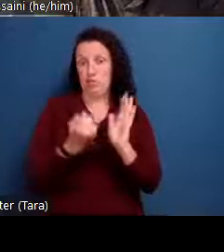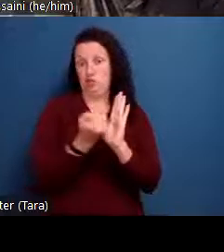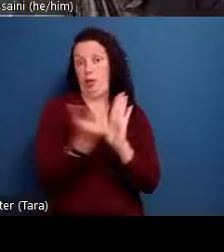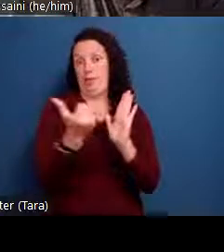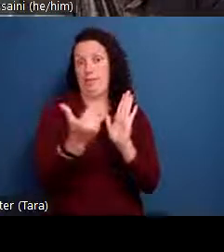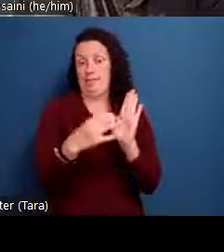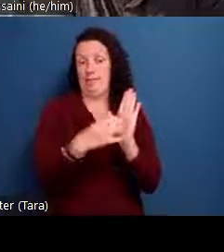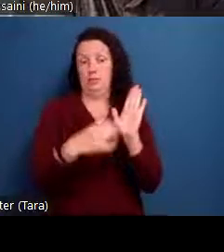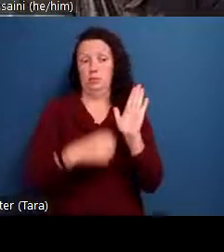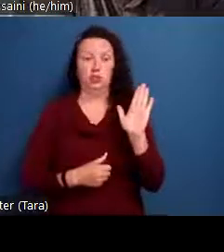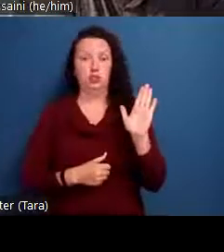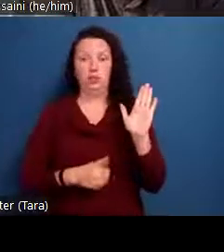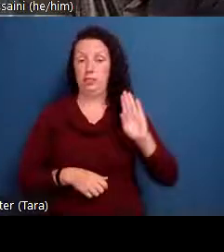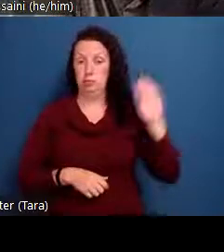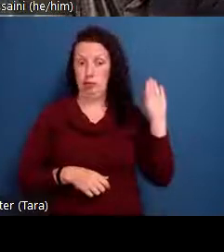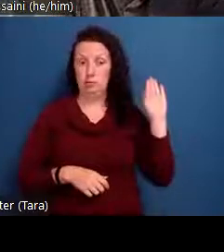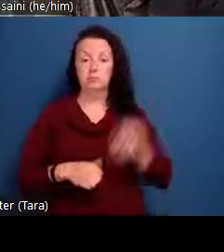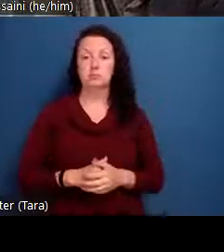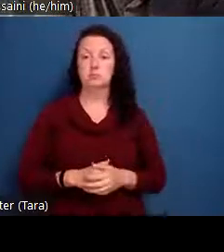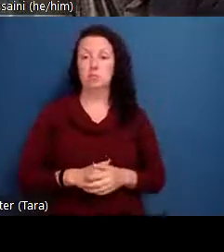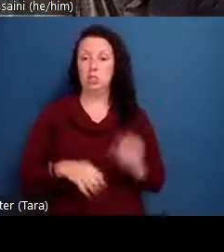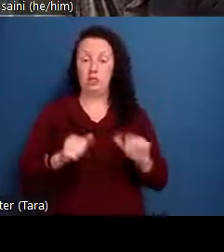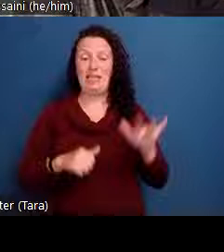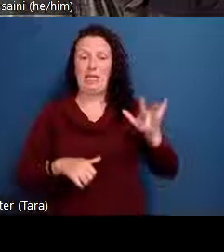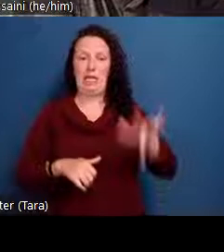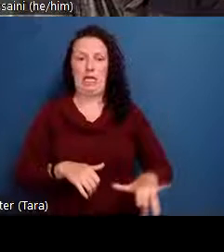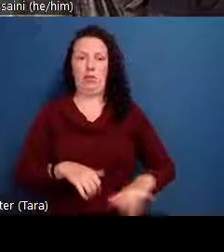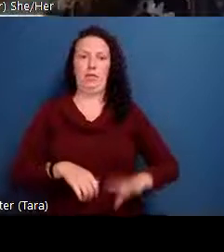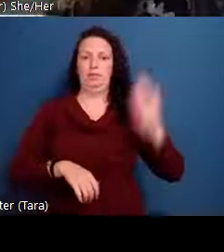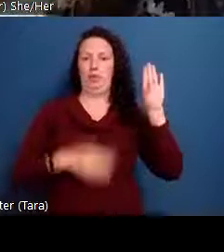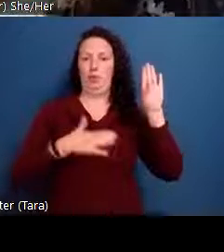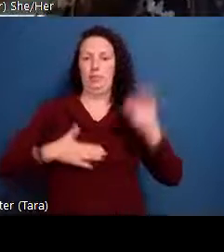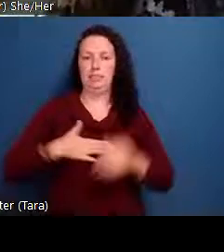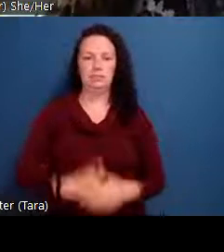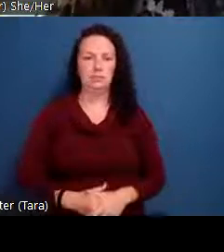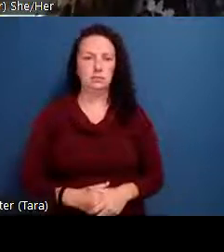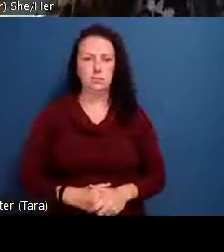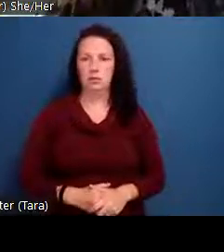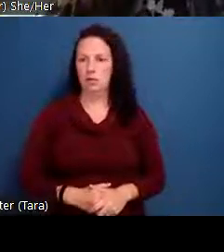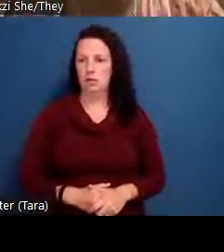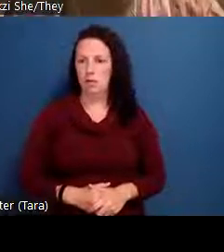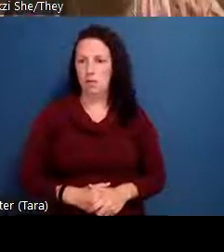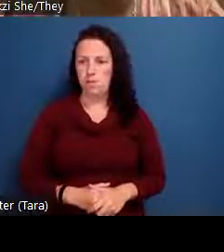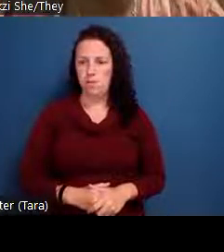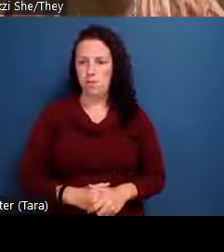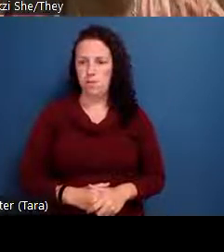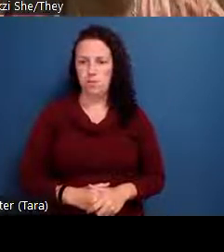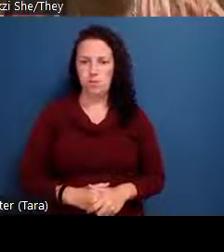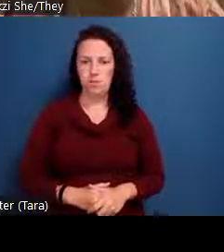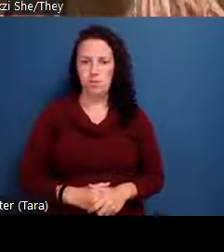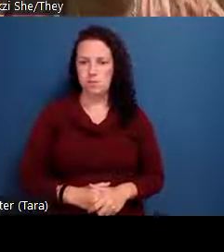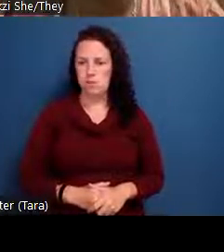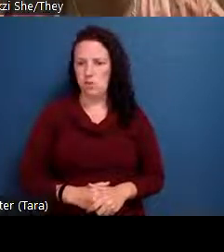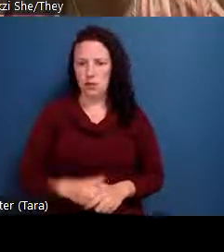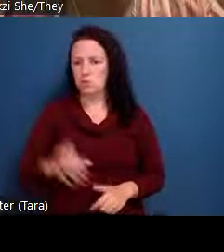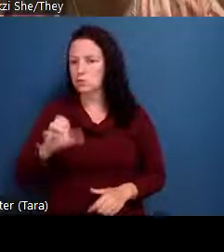raise your hand. And if you guys can click to raise your hand, and I know Christian, you can't, so you can physically raise your hand if you needed to